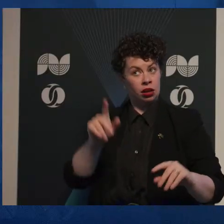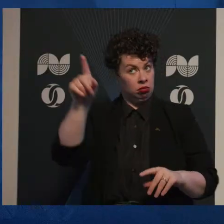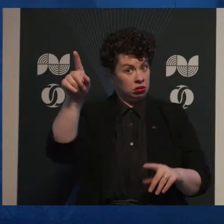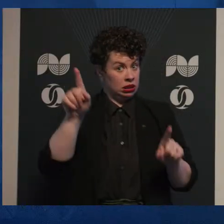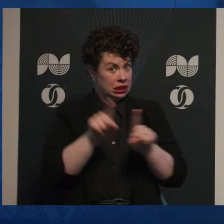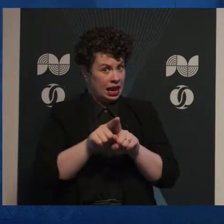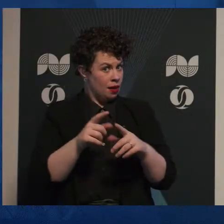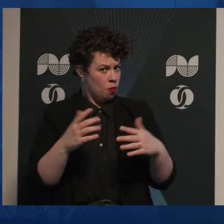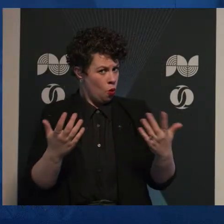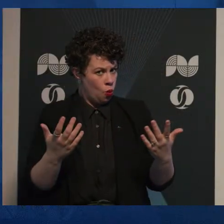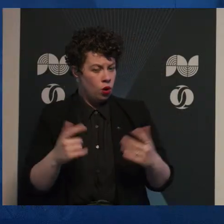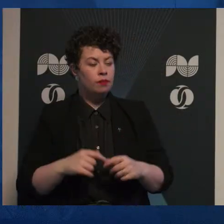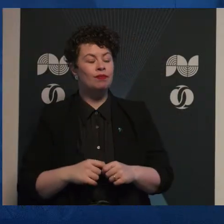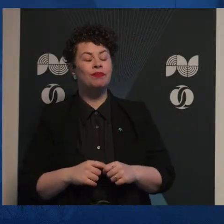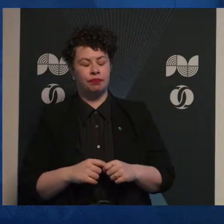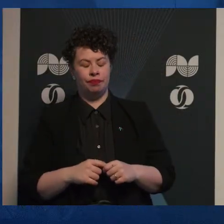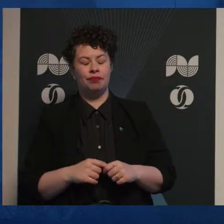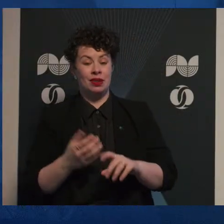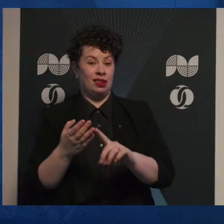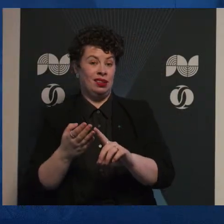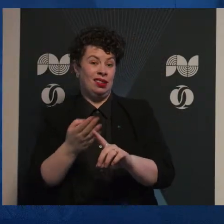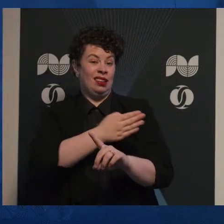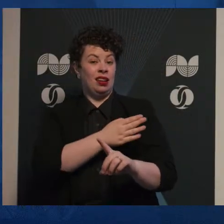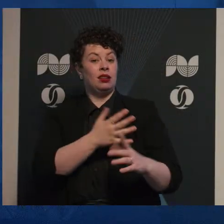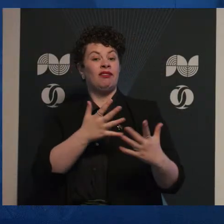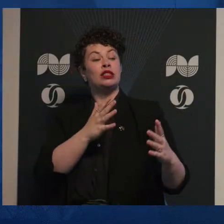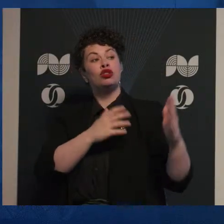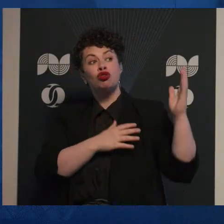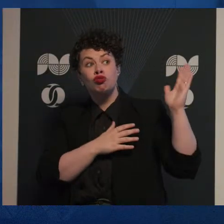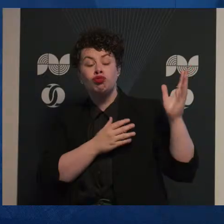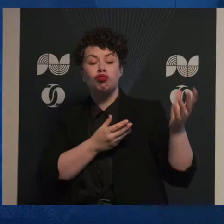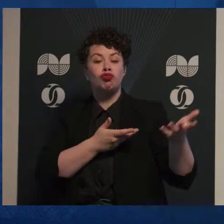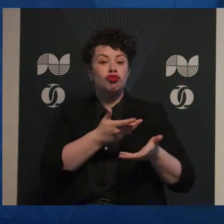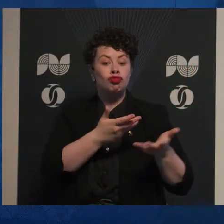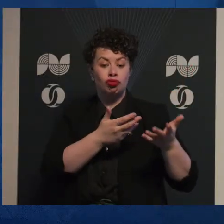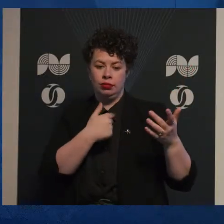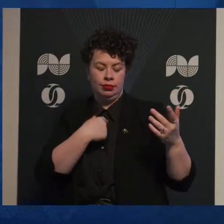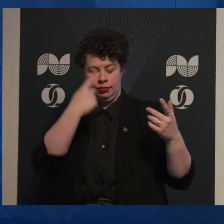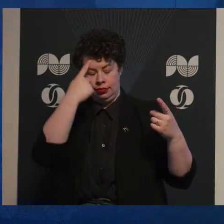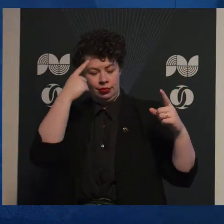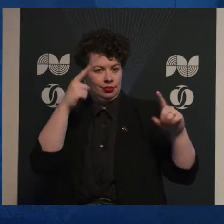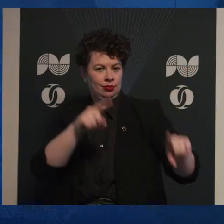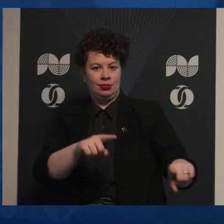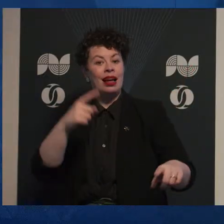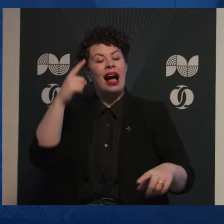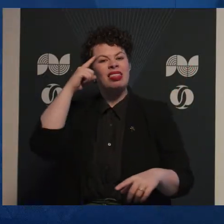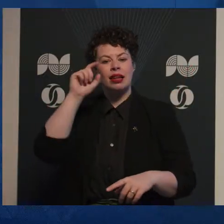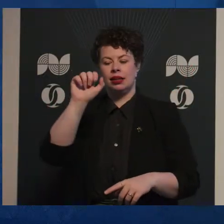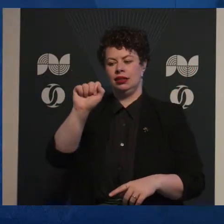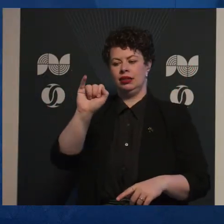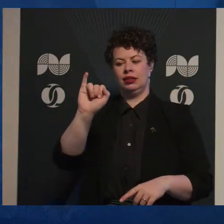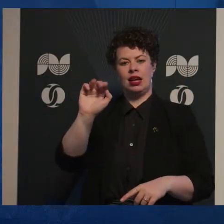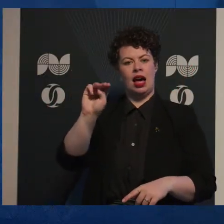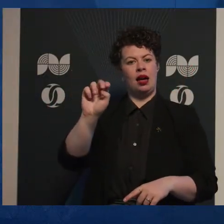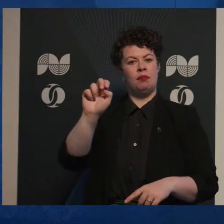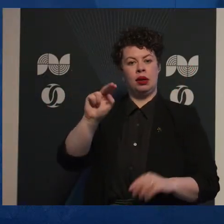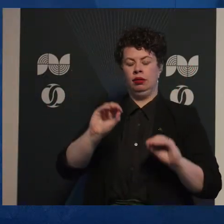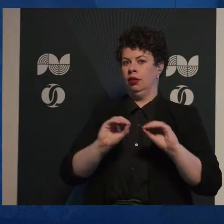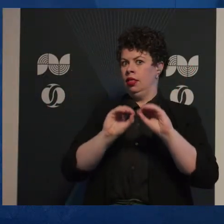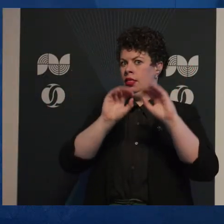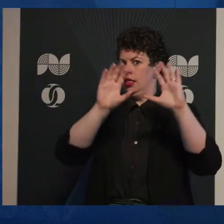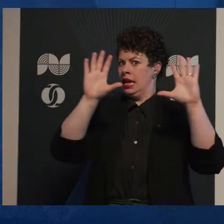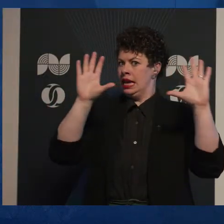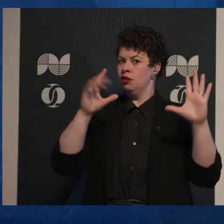completely agree again with what the other panelists have said, and Simon set out very clearly the kind of the case for